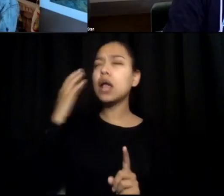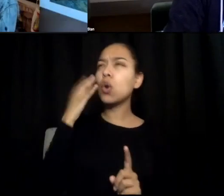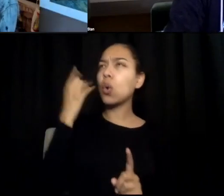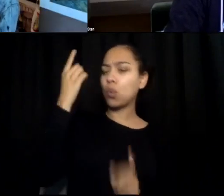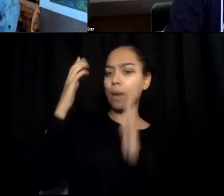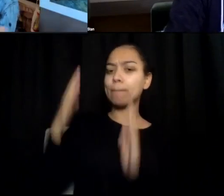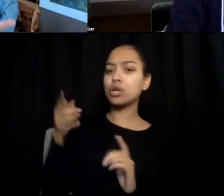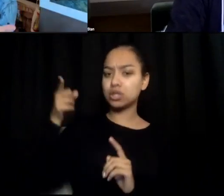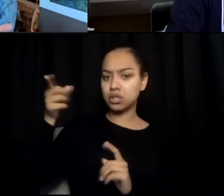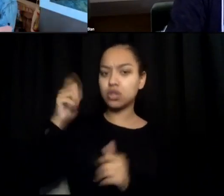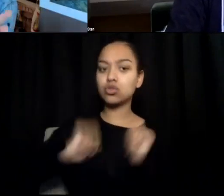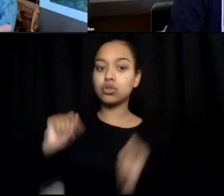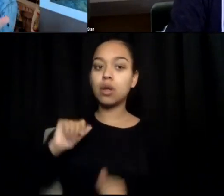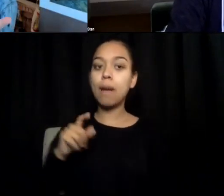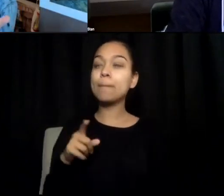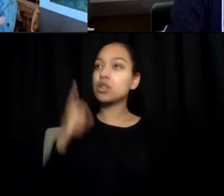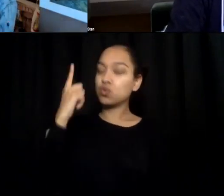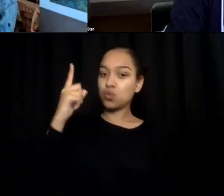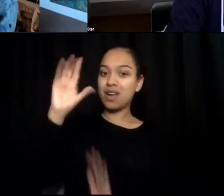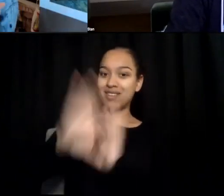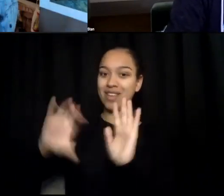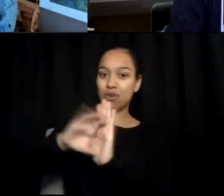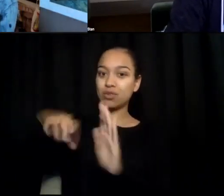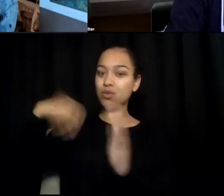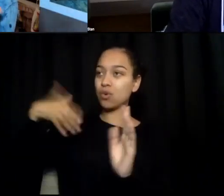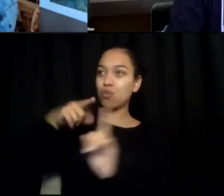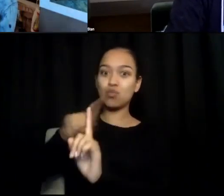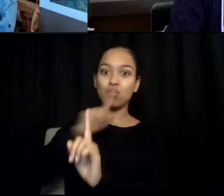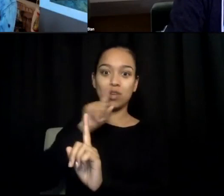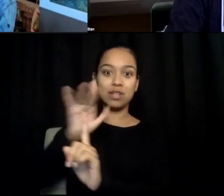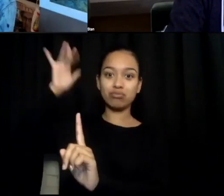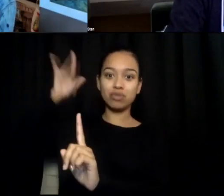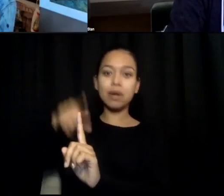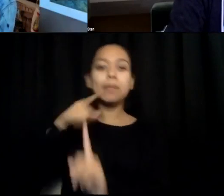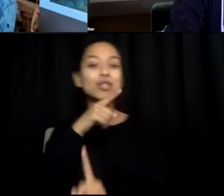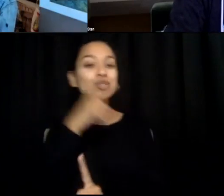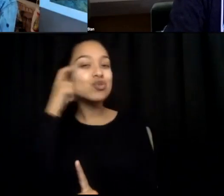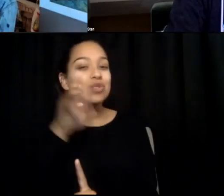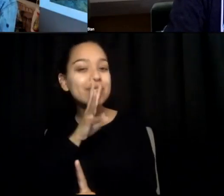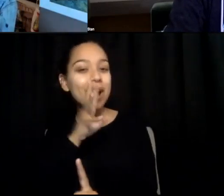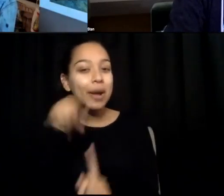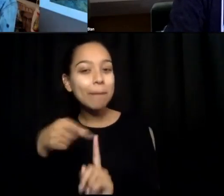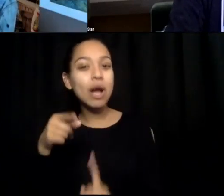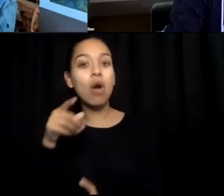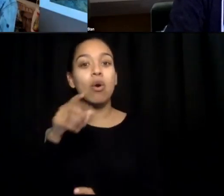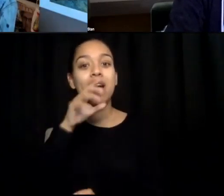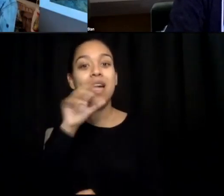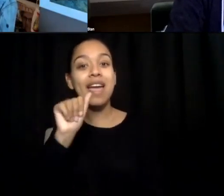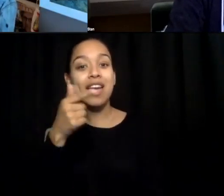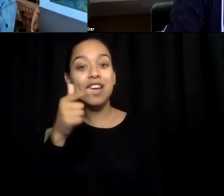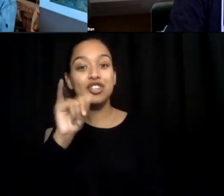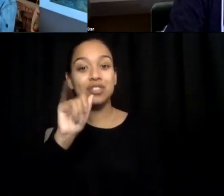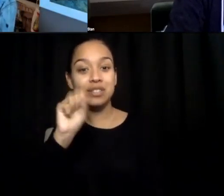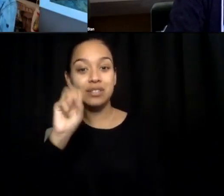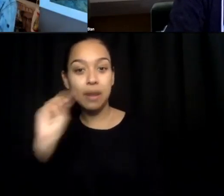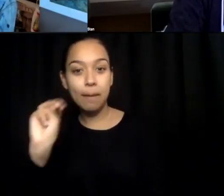one that is the standout in the show, because you were talking about ageism and is the oldest character